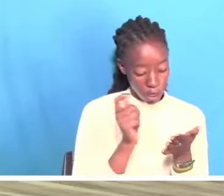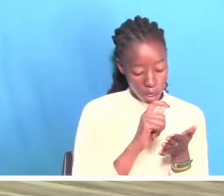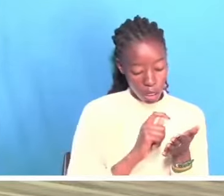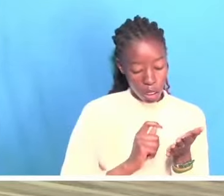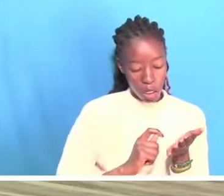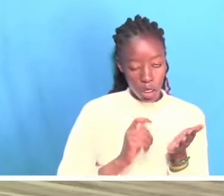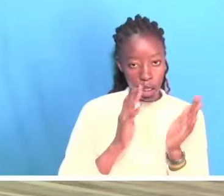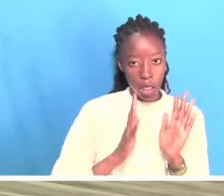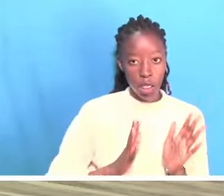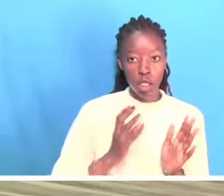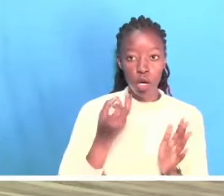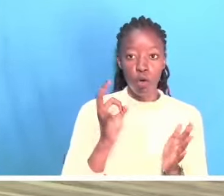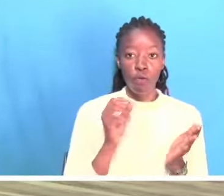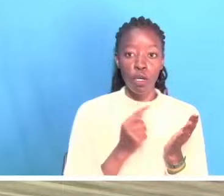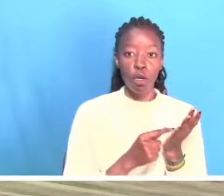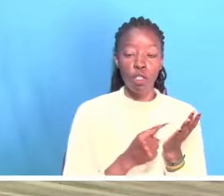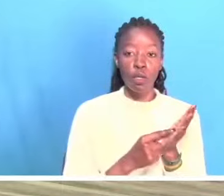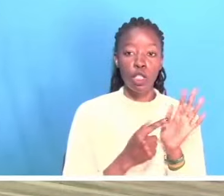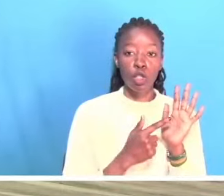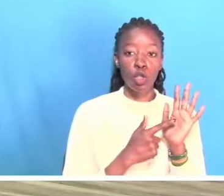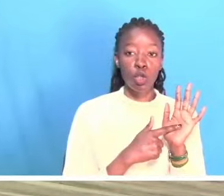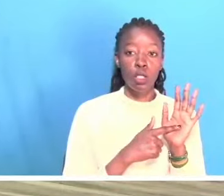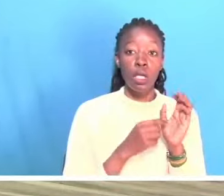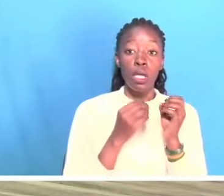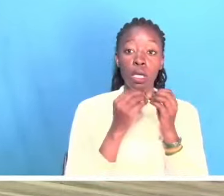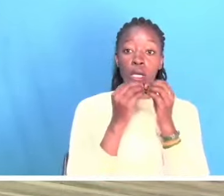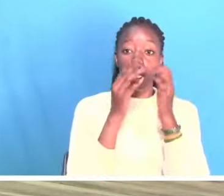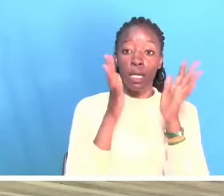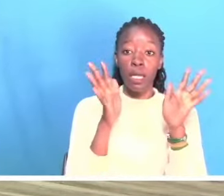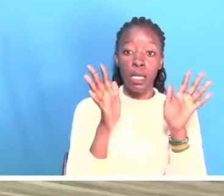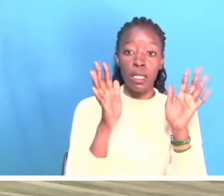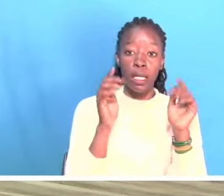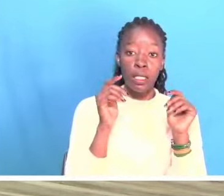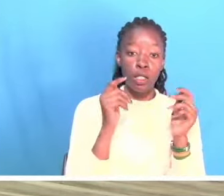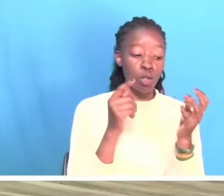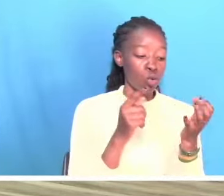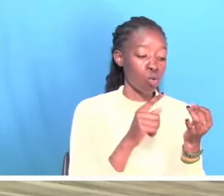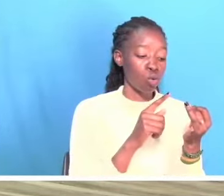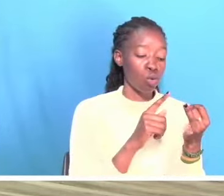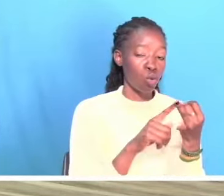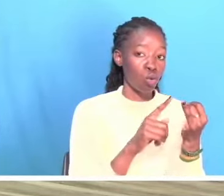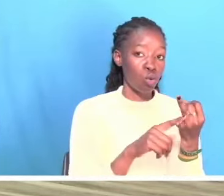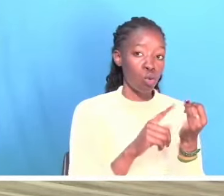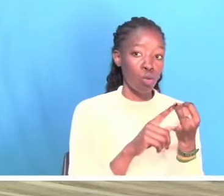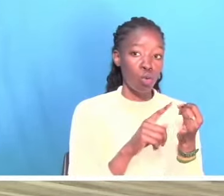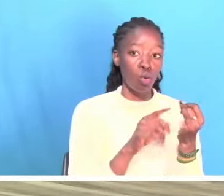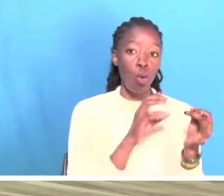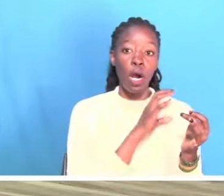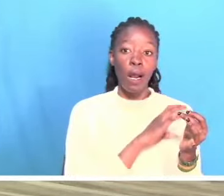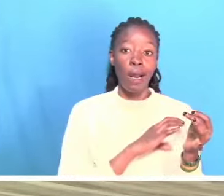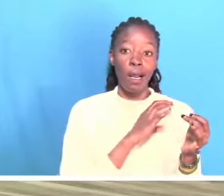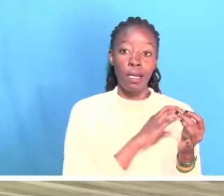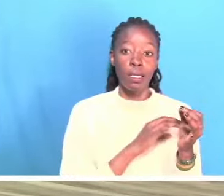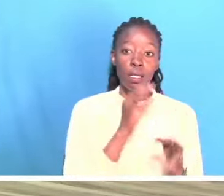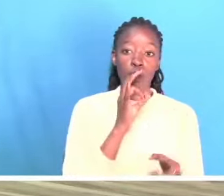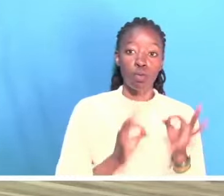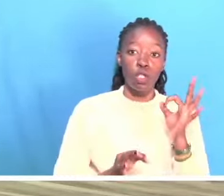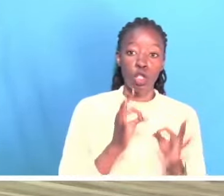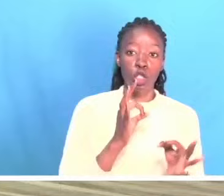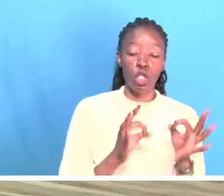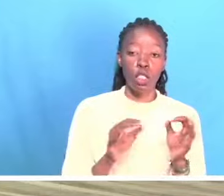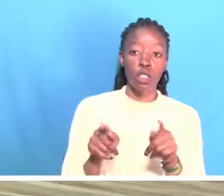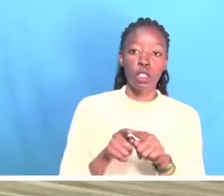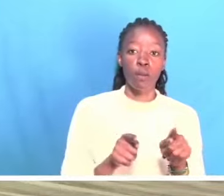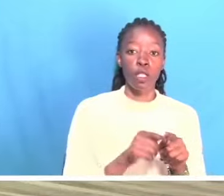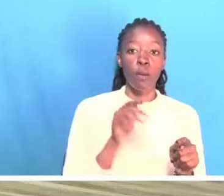The writer of this gospel shows clearly that these two characters shall be judged according to their pursuits. The things